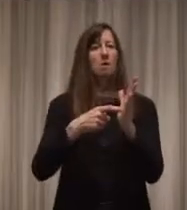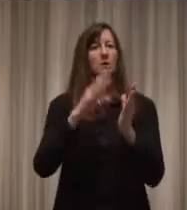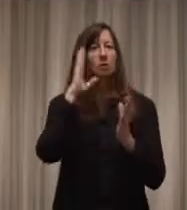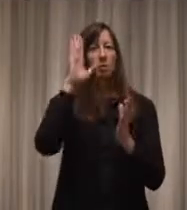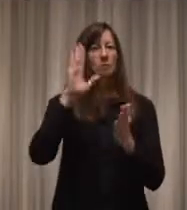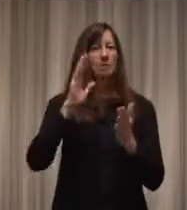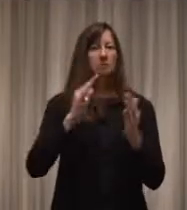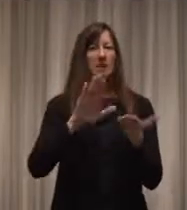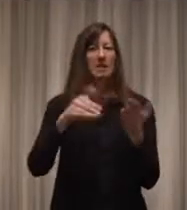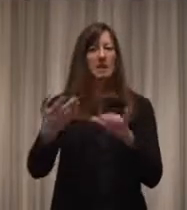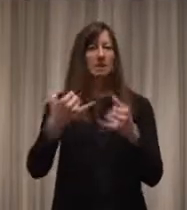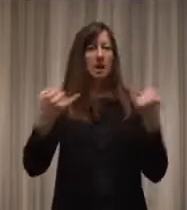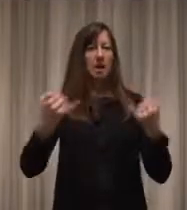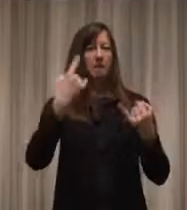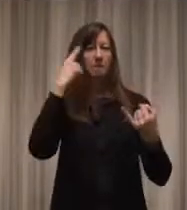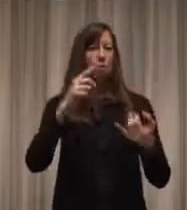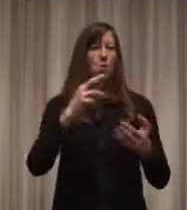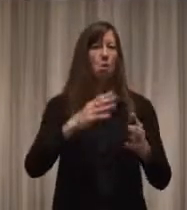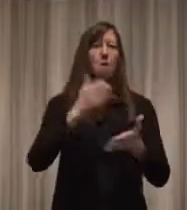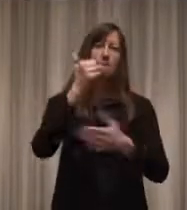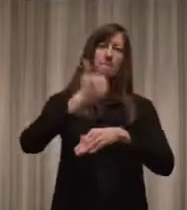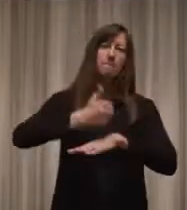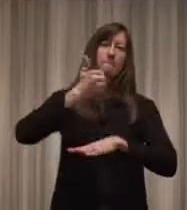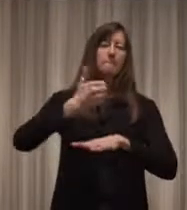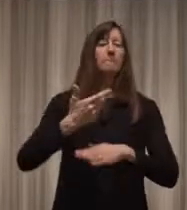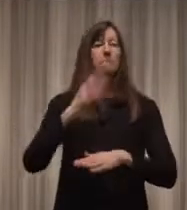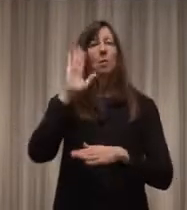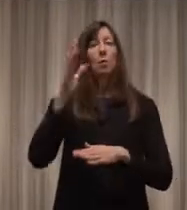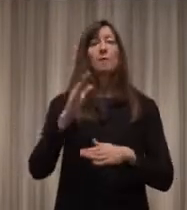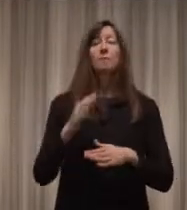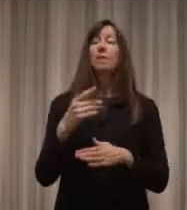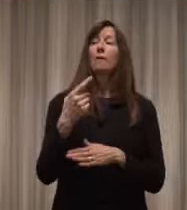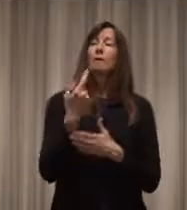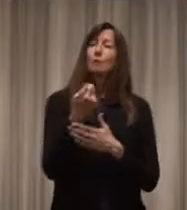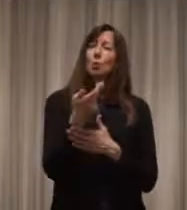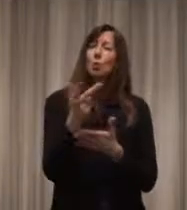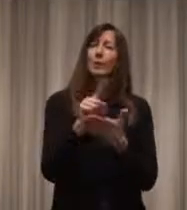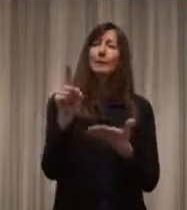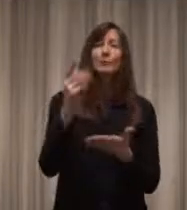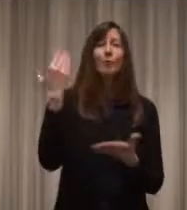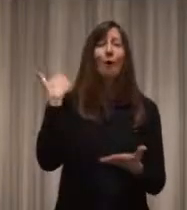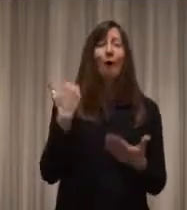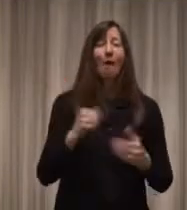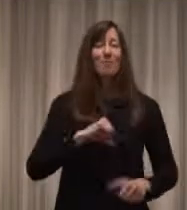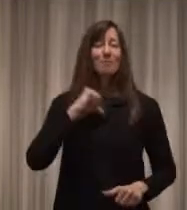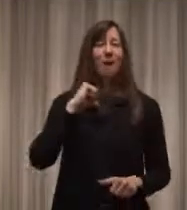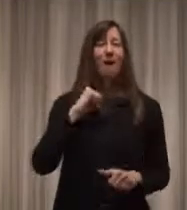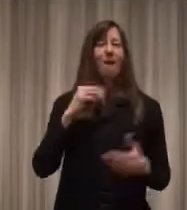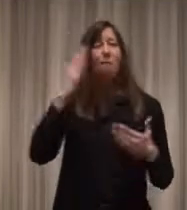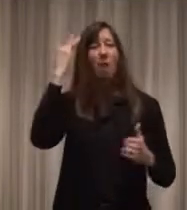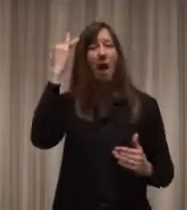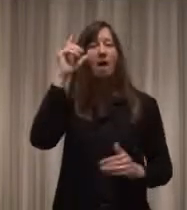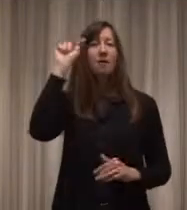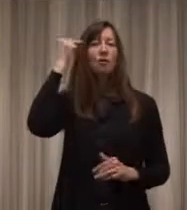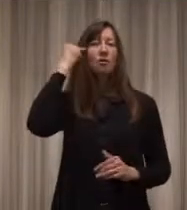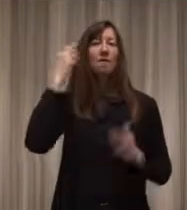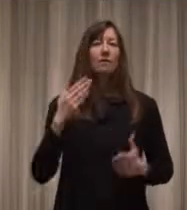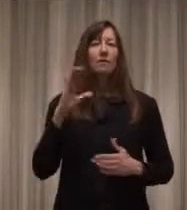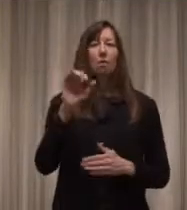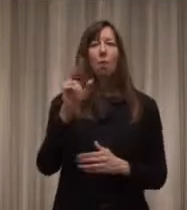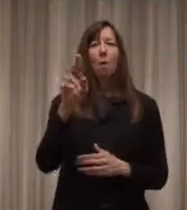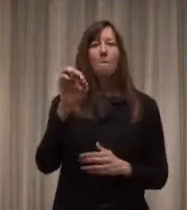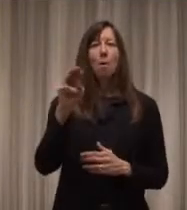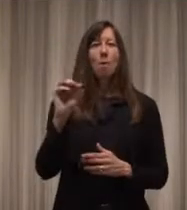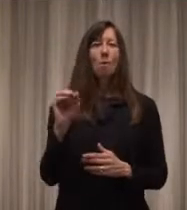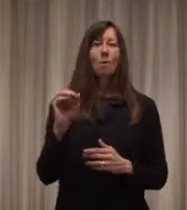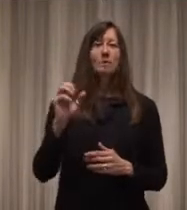State address a few weeks ago, he actually shouted out Ulster County as an example of how to do this well, and that's a great credit to everybody that's been